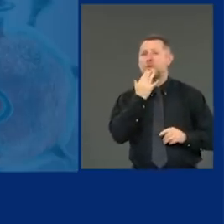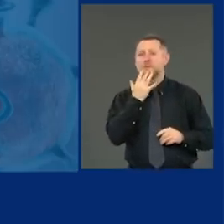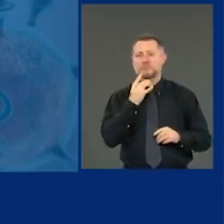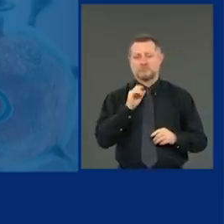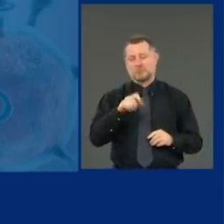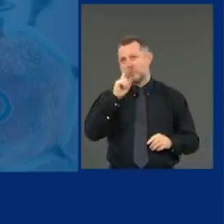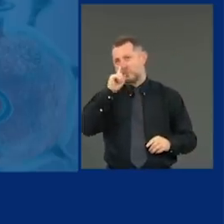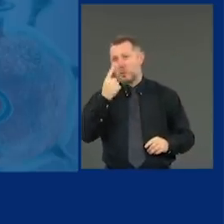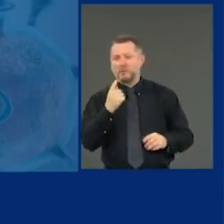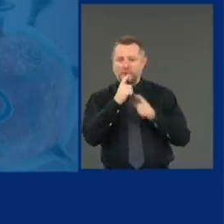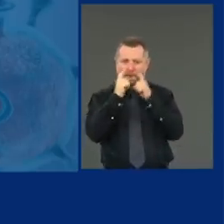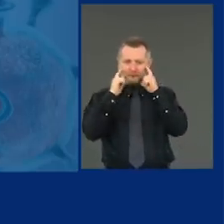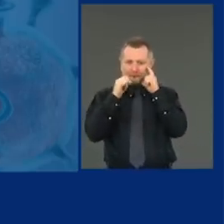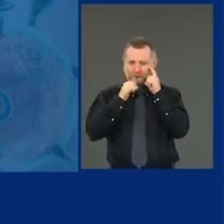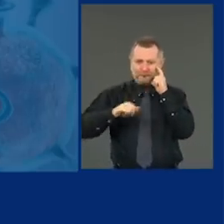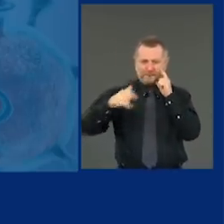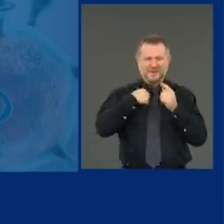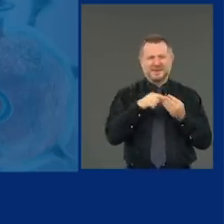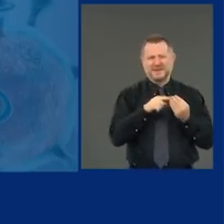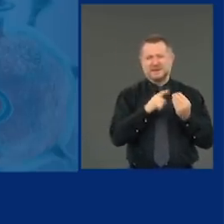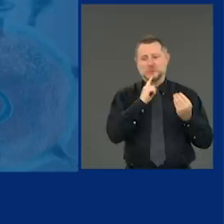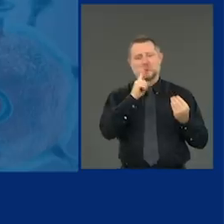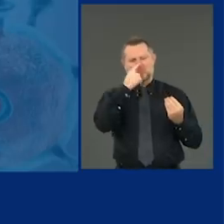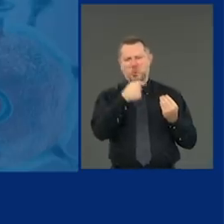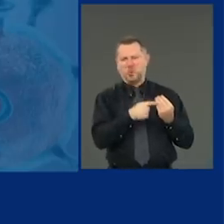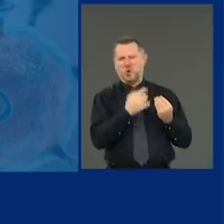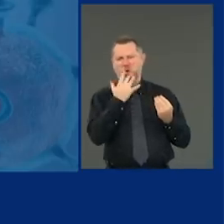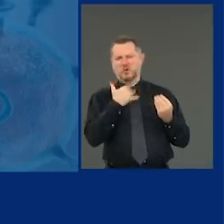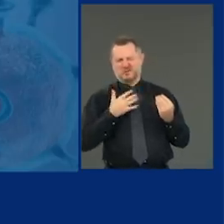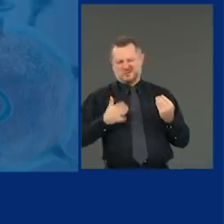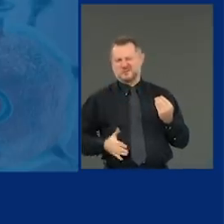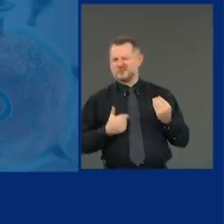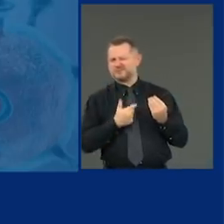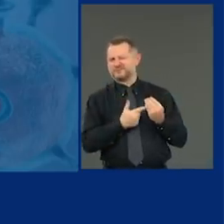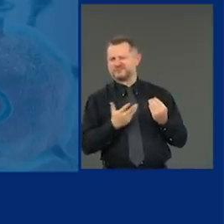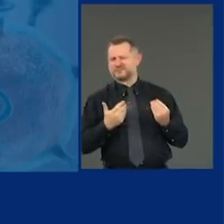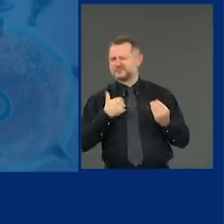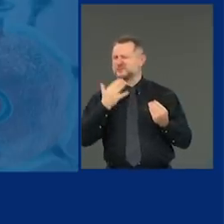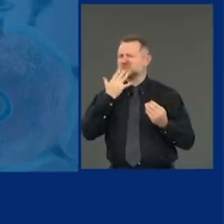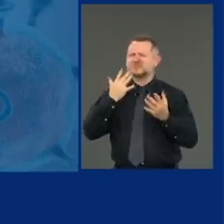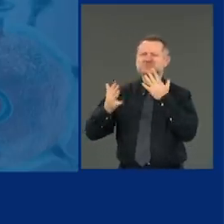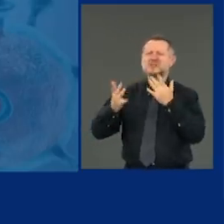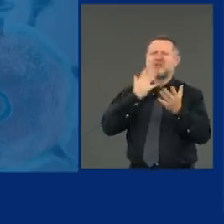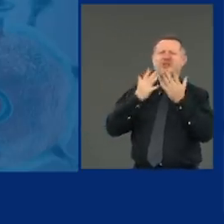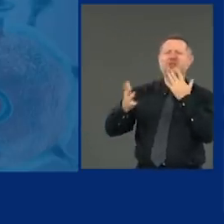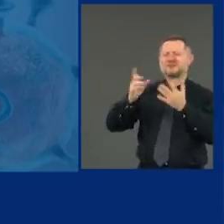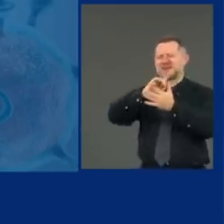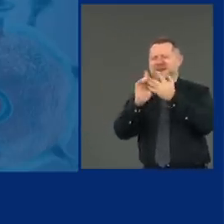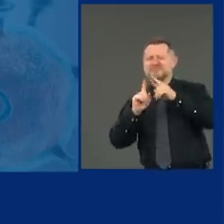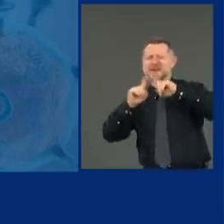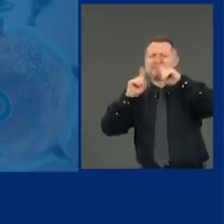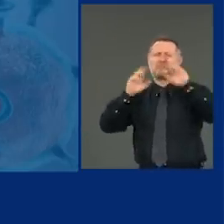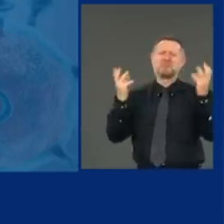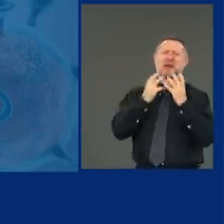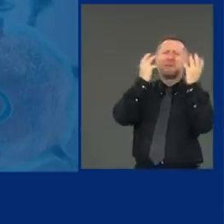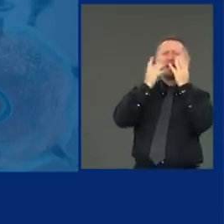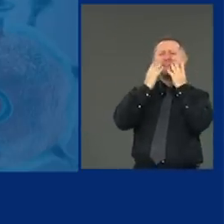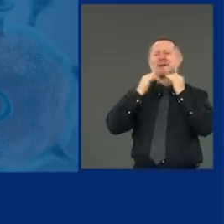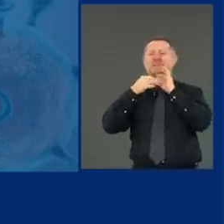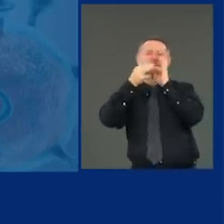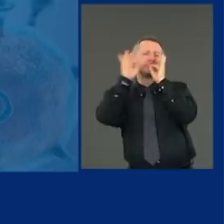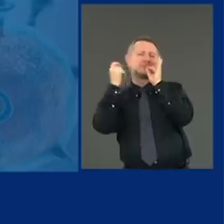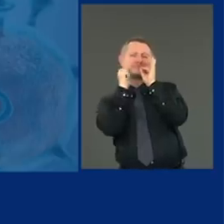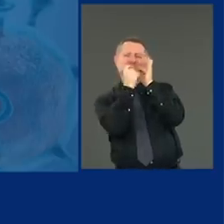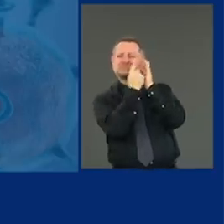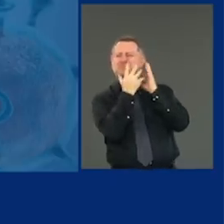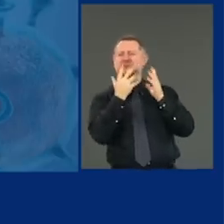my mask. I'm a boring guy. They have color masks. They have masks that say things. Some people coordinate their outfit with the